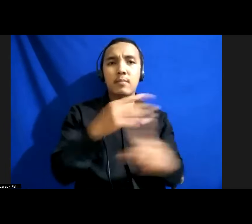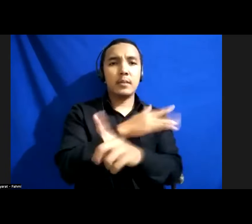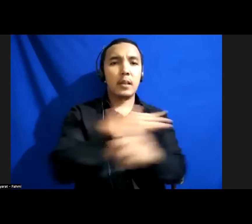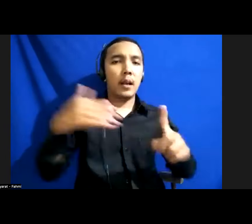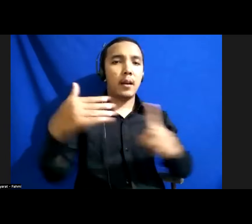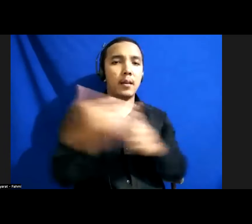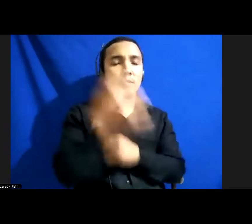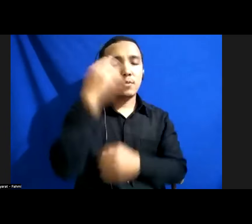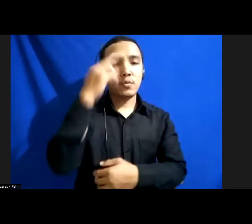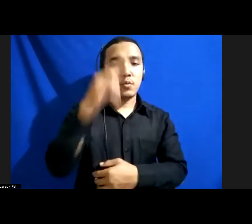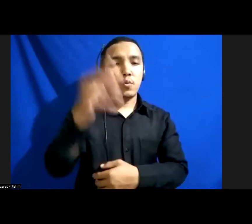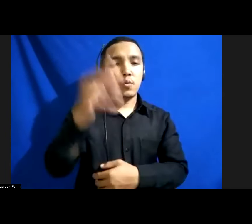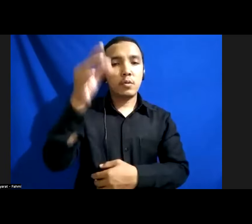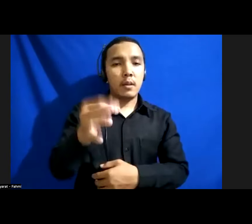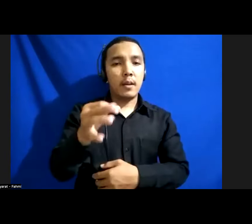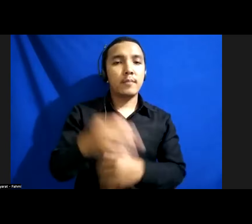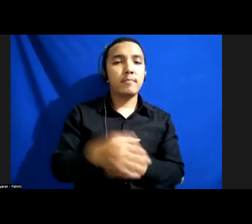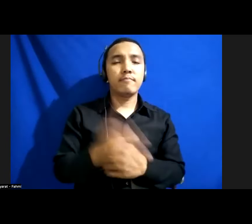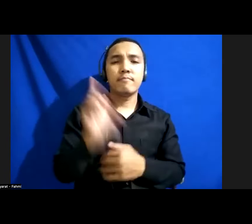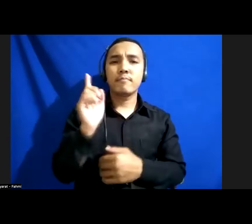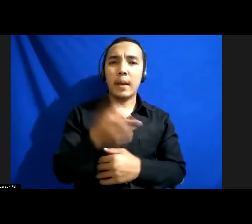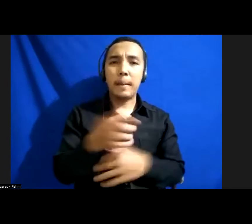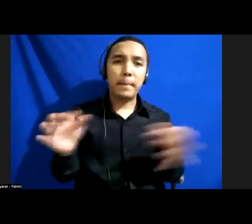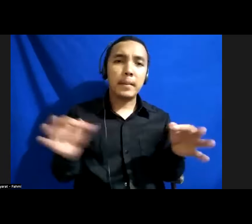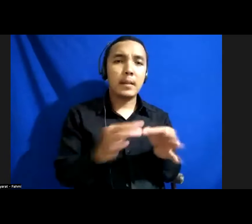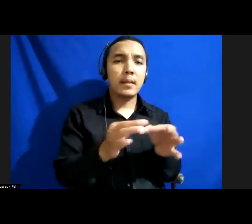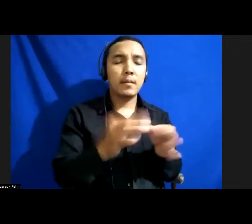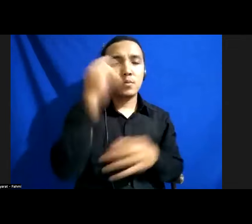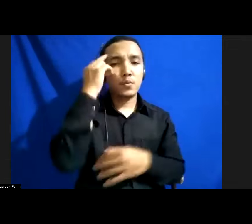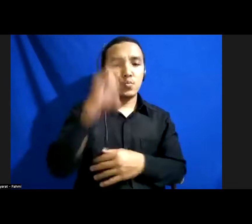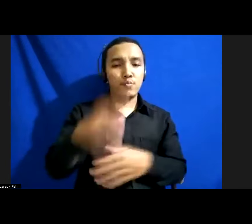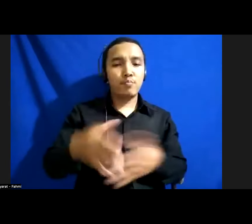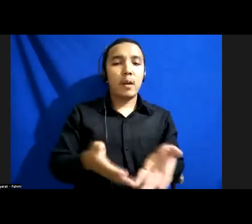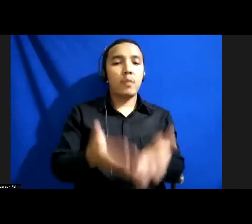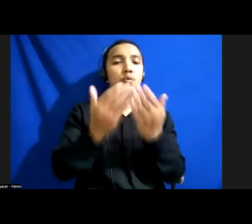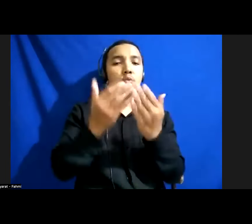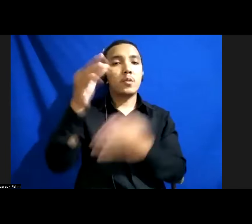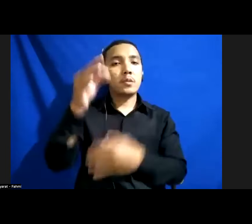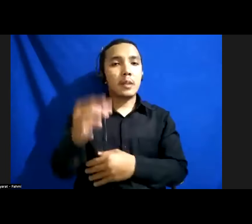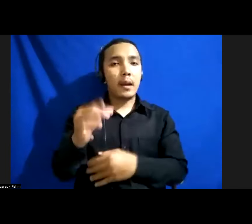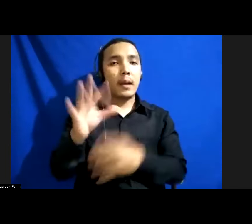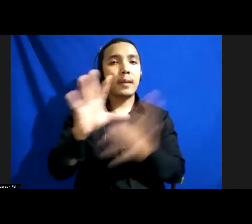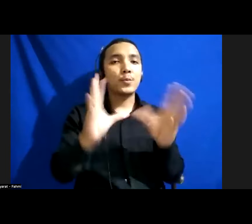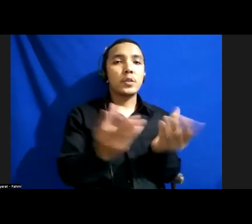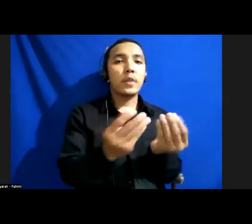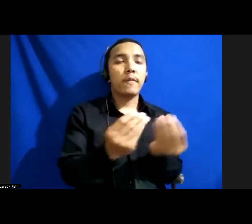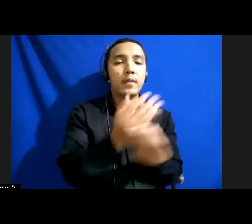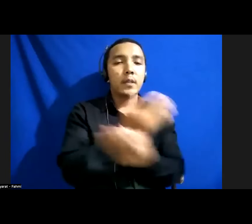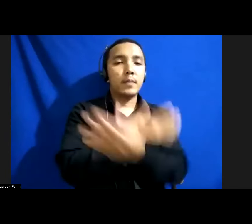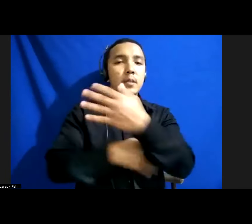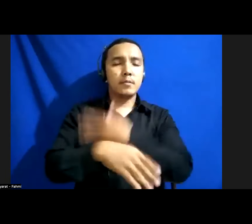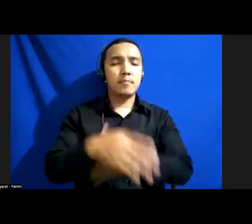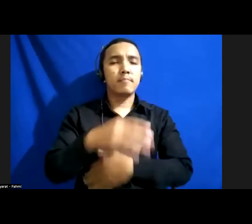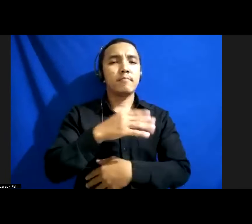to cities with a participatory approach to building disability inclusive cities.